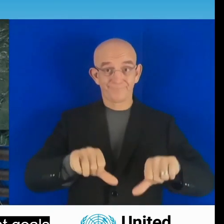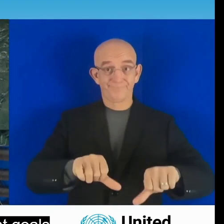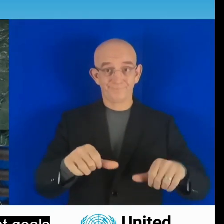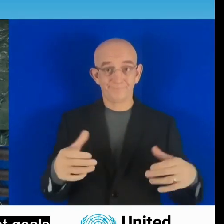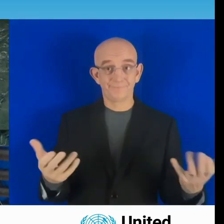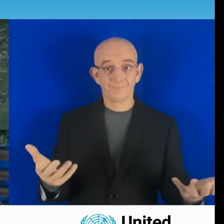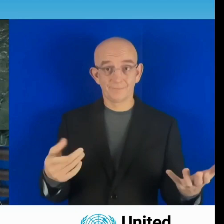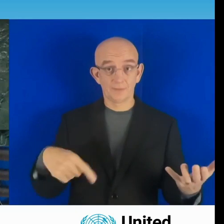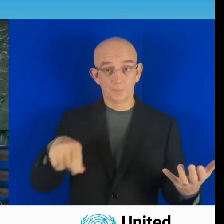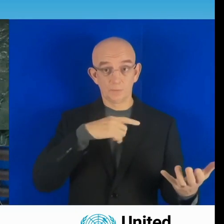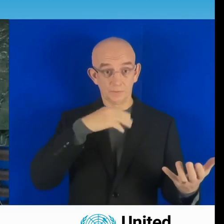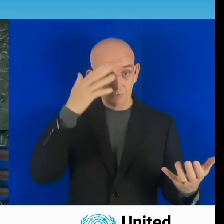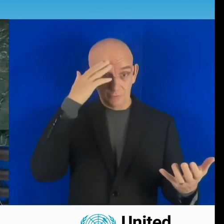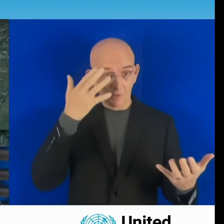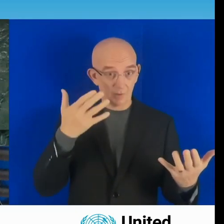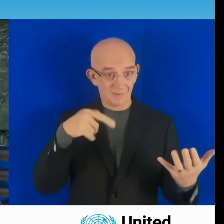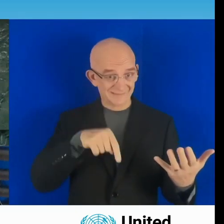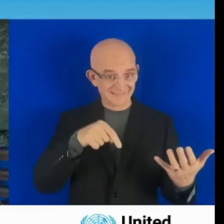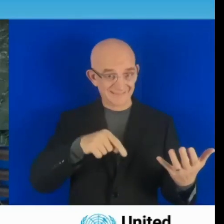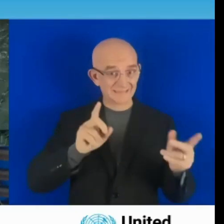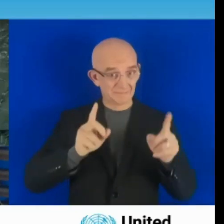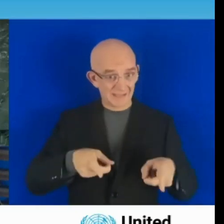and how we need to progress,